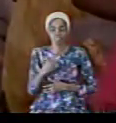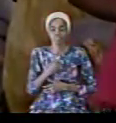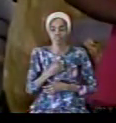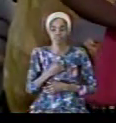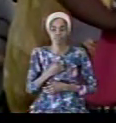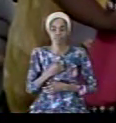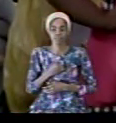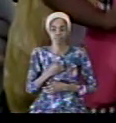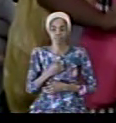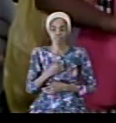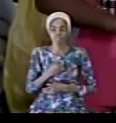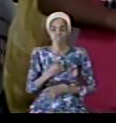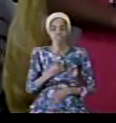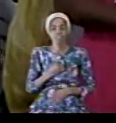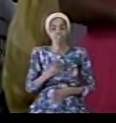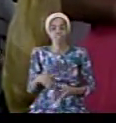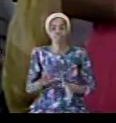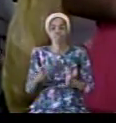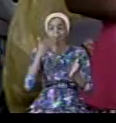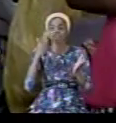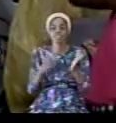me. Let